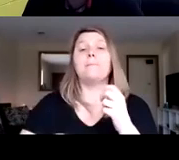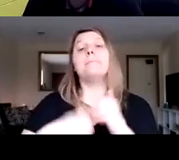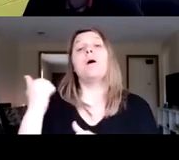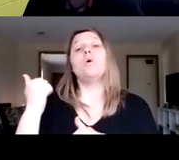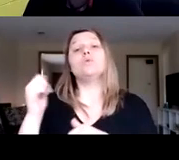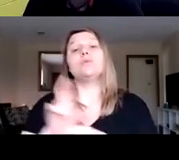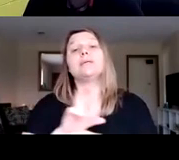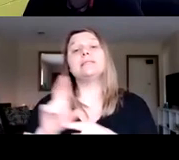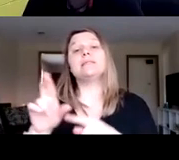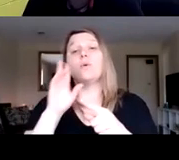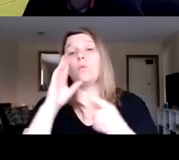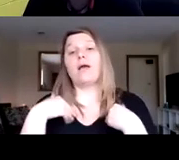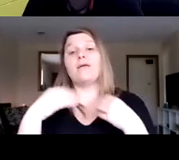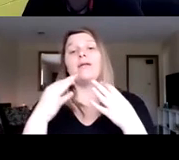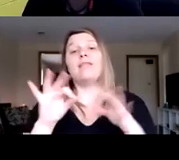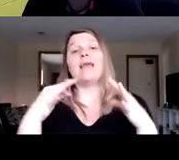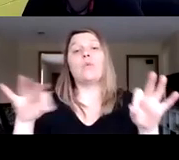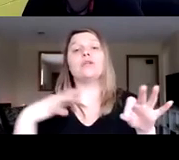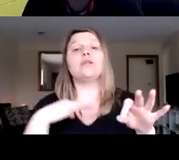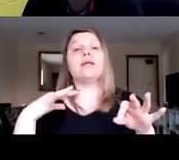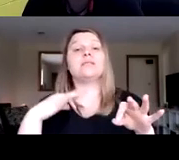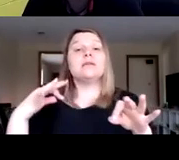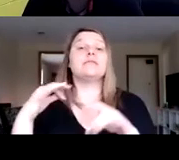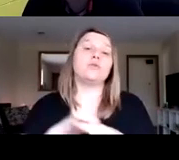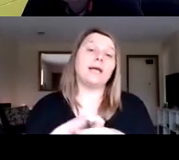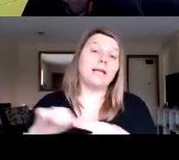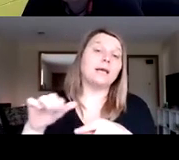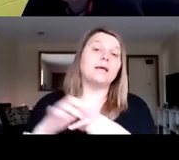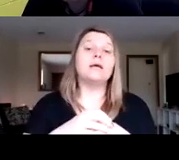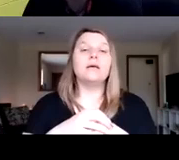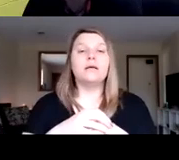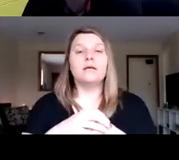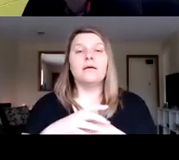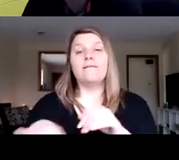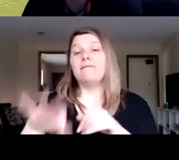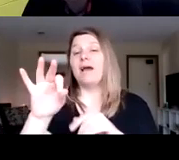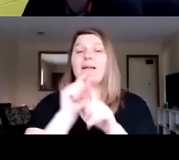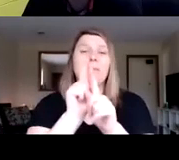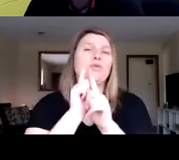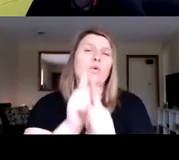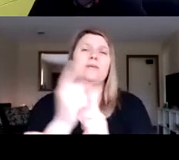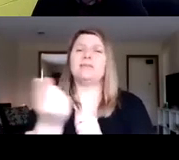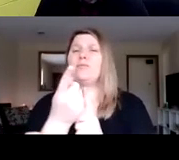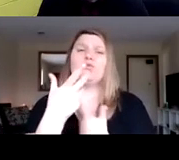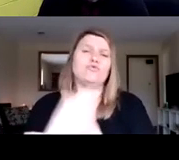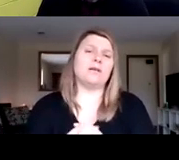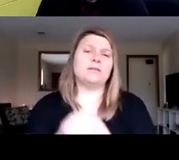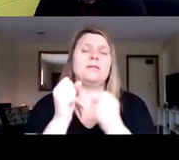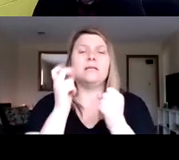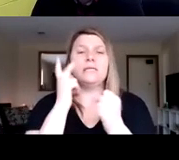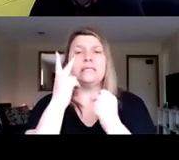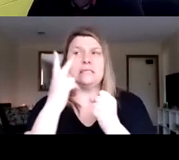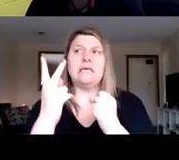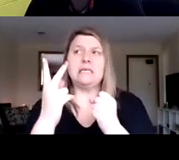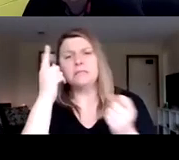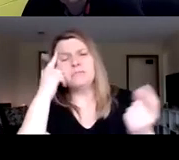have language electives and training. Find a mentor, find someone that you trust that kind of sees eye to eye with